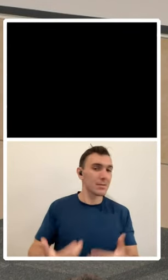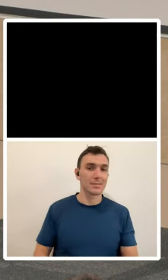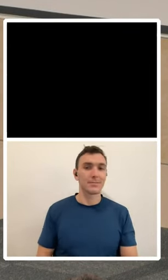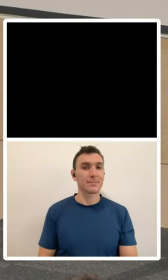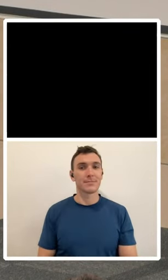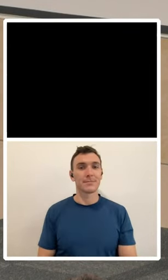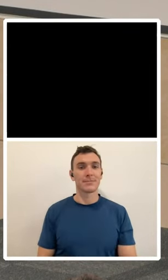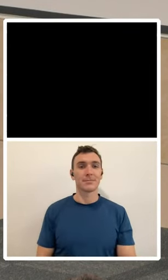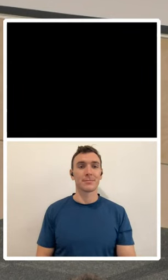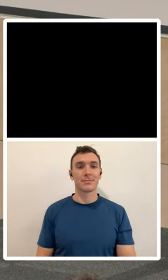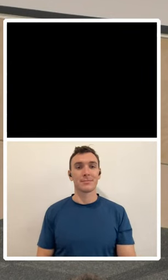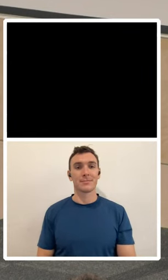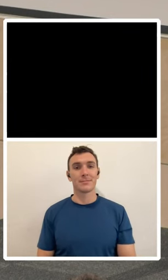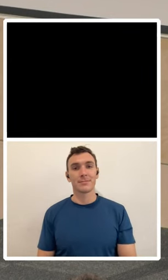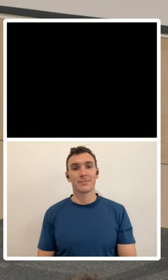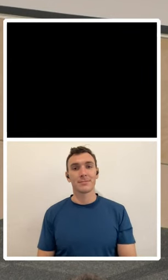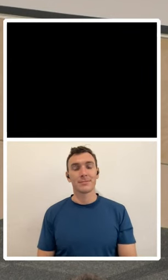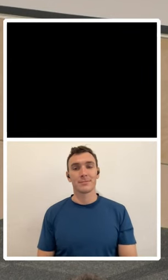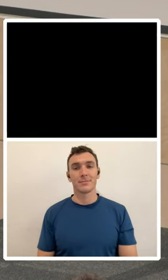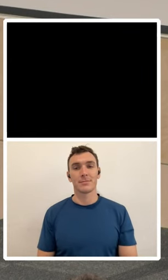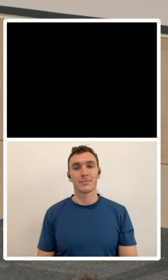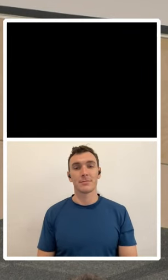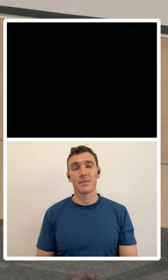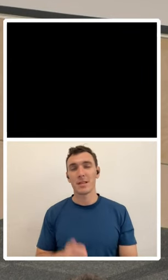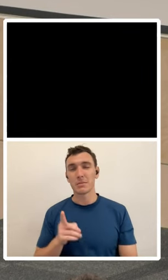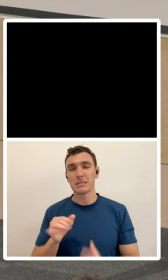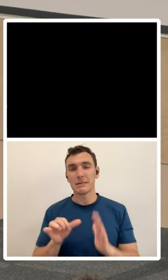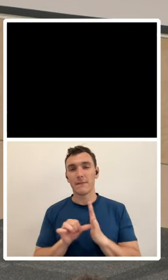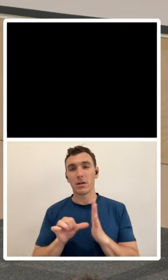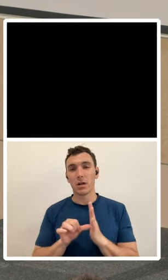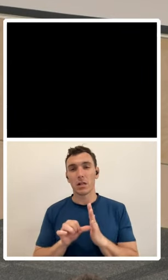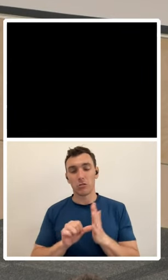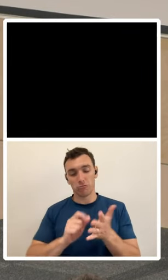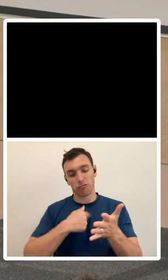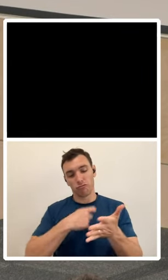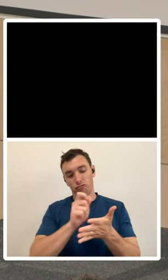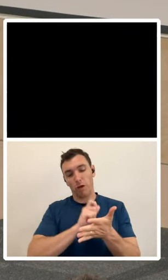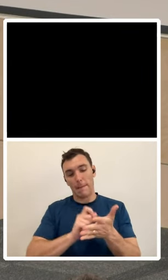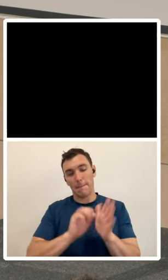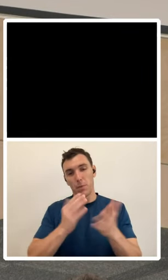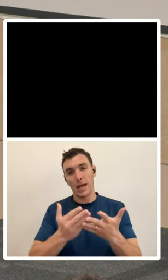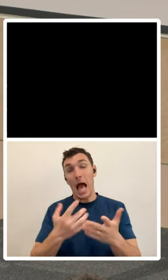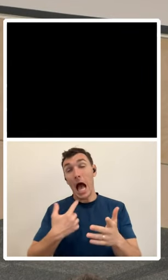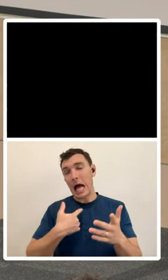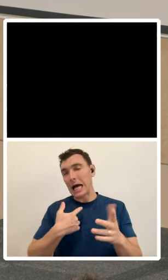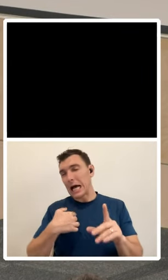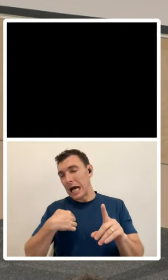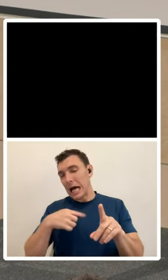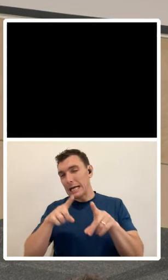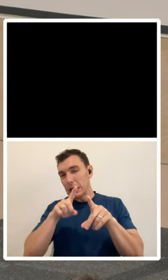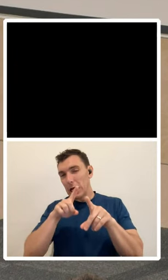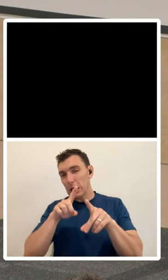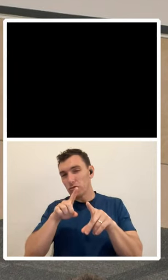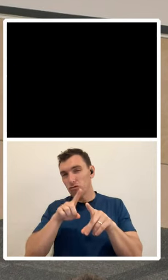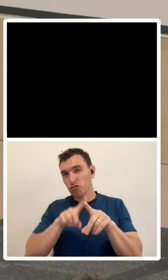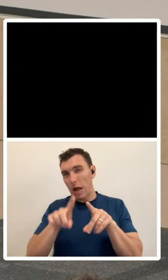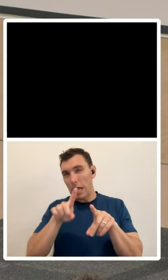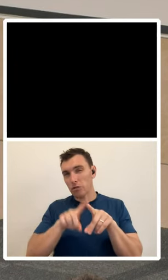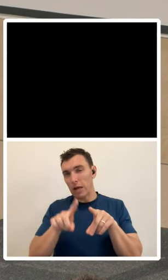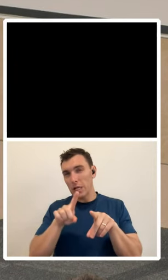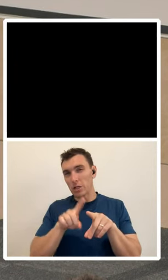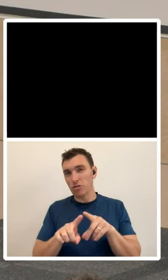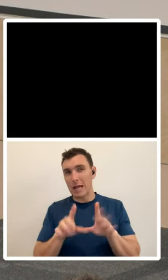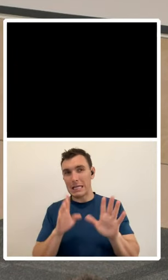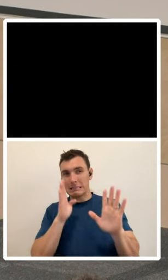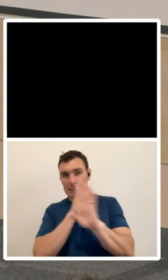It's tricky when you write a book like this. Sometimes you feel bad, and I try my best to disguise these people. They're never going to come on the channel. Anyone who works in finance will never come on the